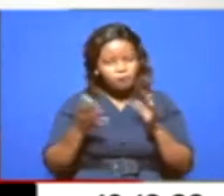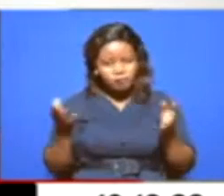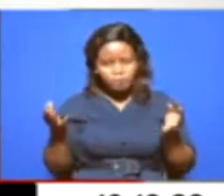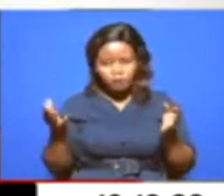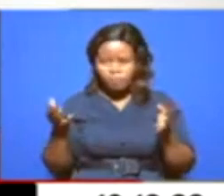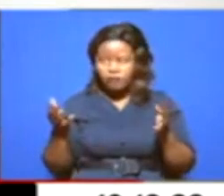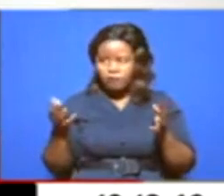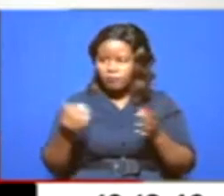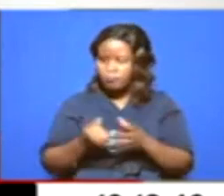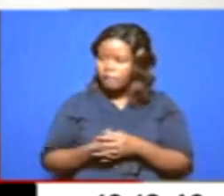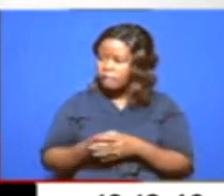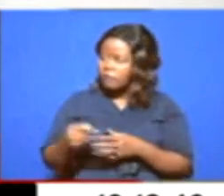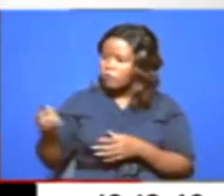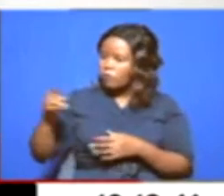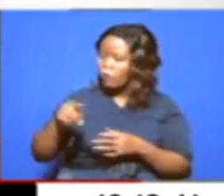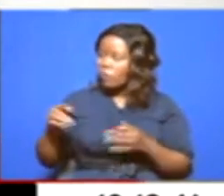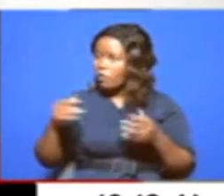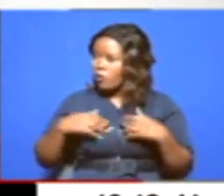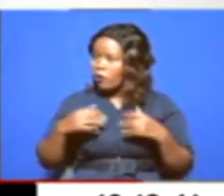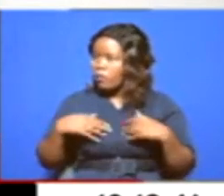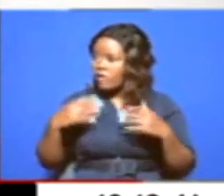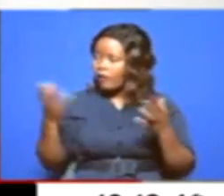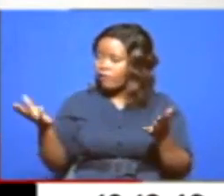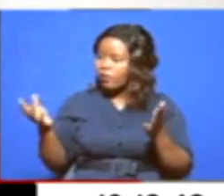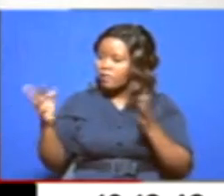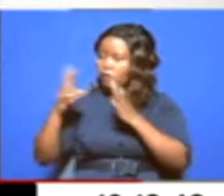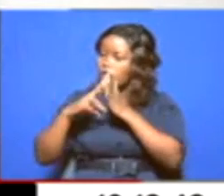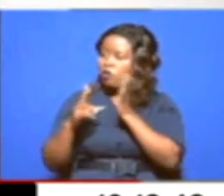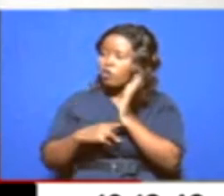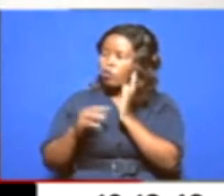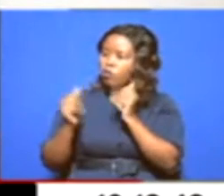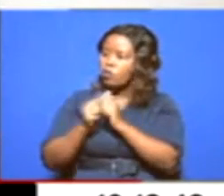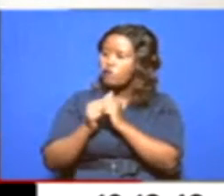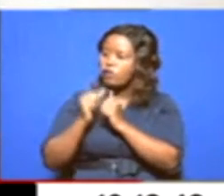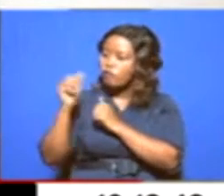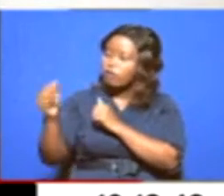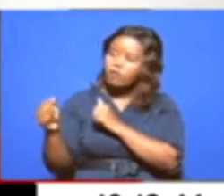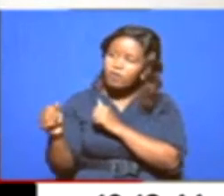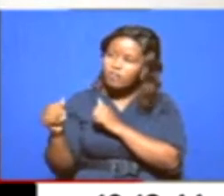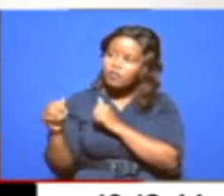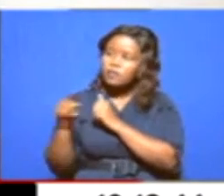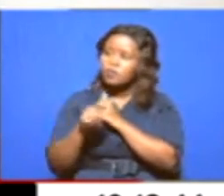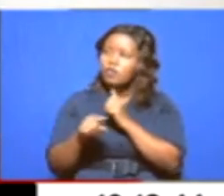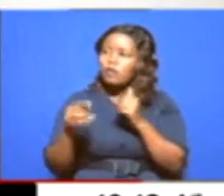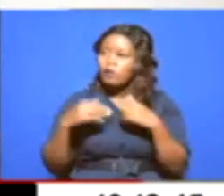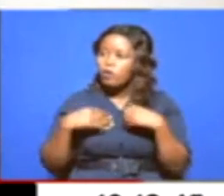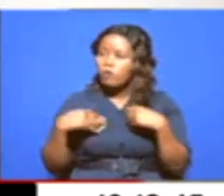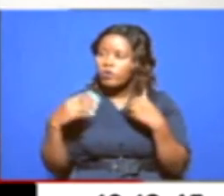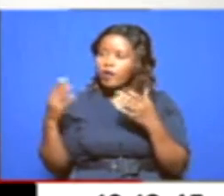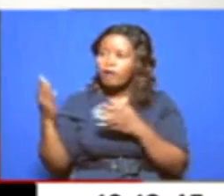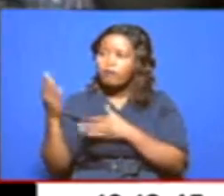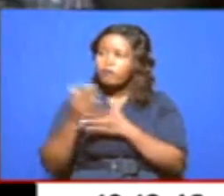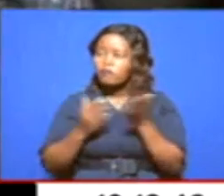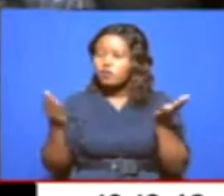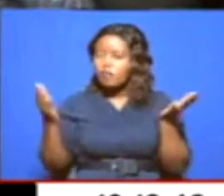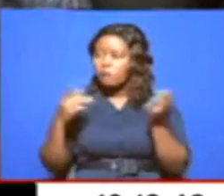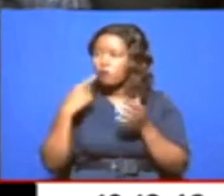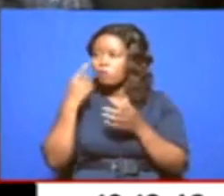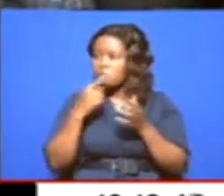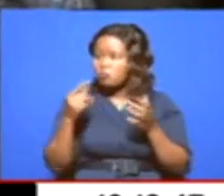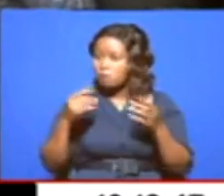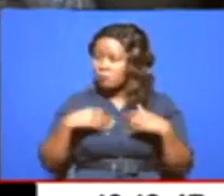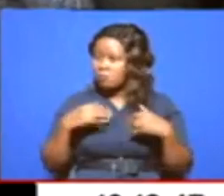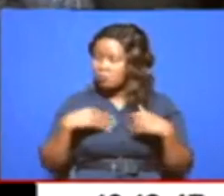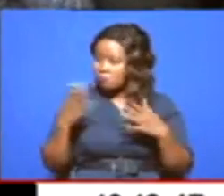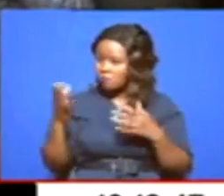You know, we have what we call Rule 15, and that Rule 15 governs countries that are still on the watch list. Kenya is among the